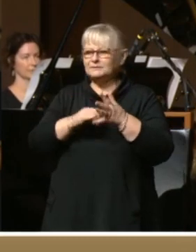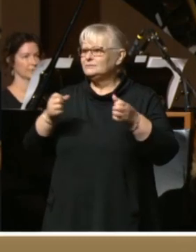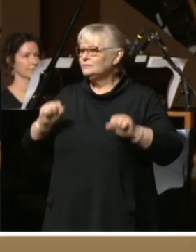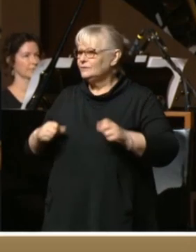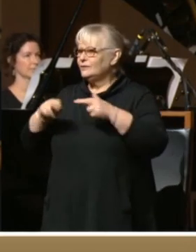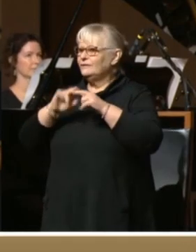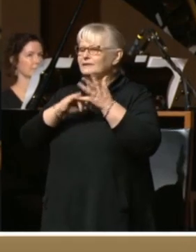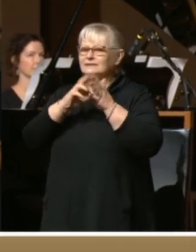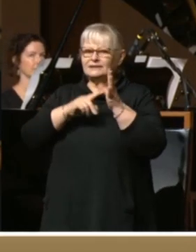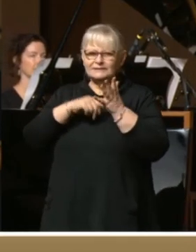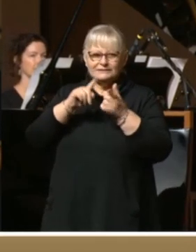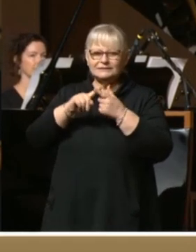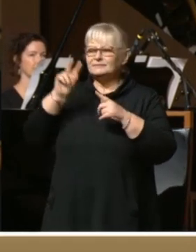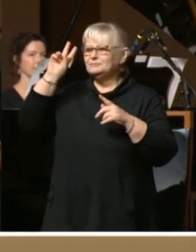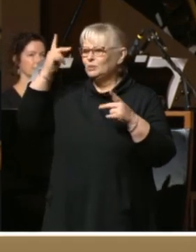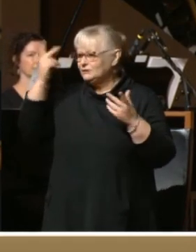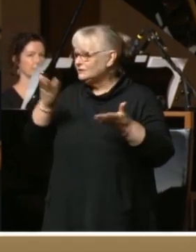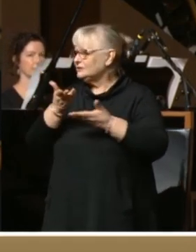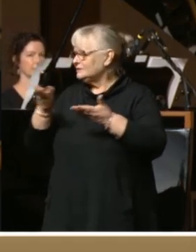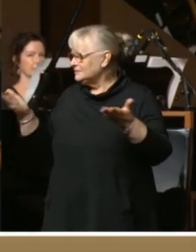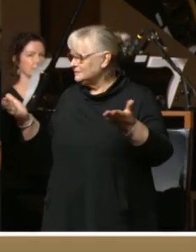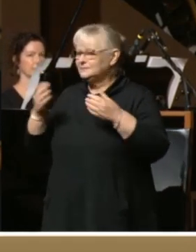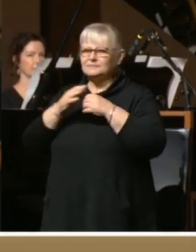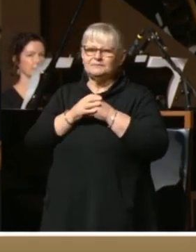Senate, parliamentarians,